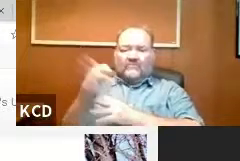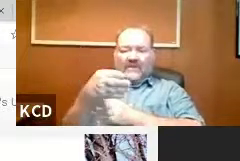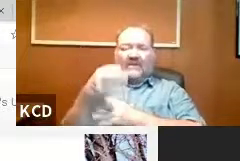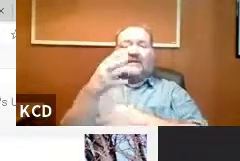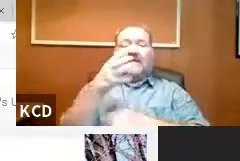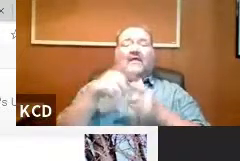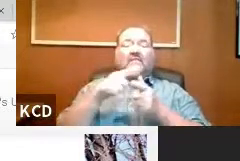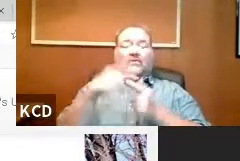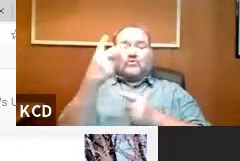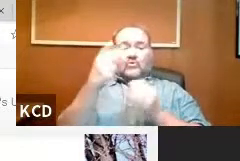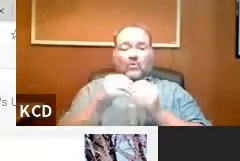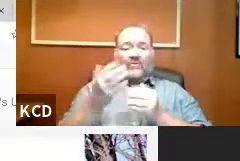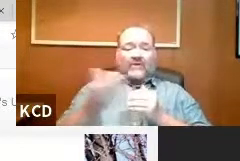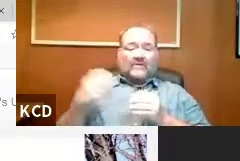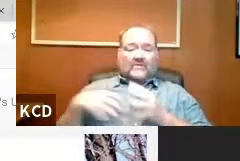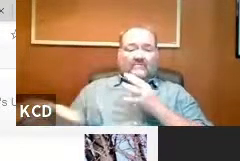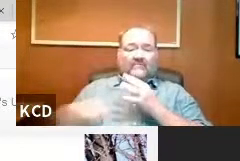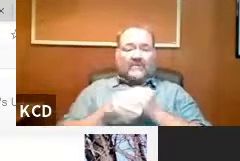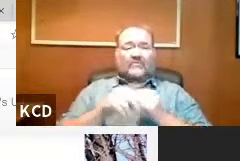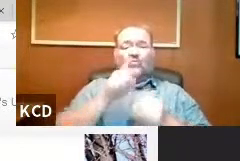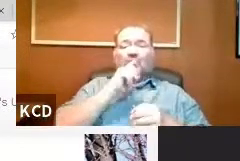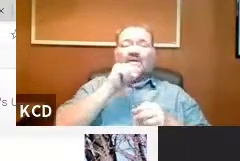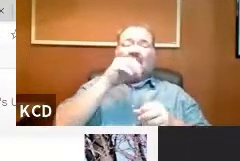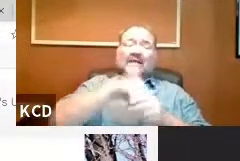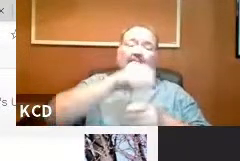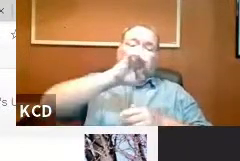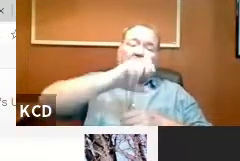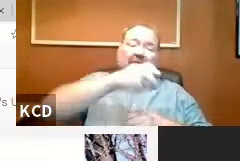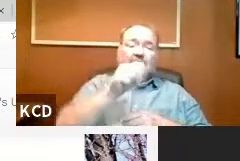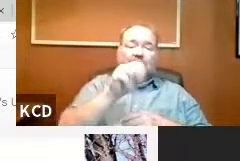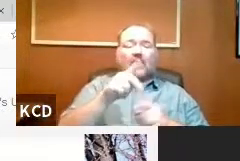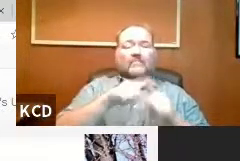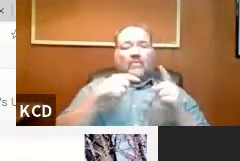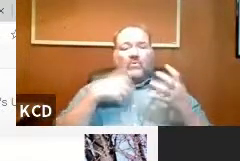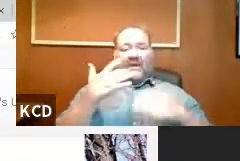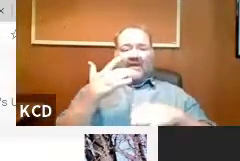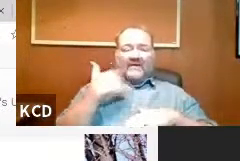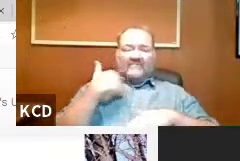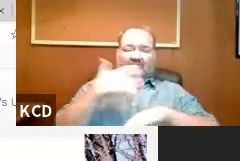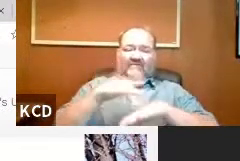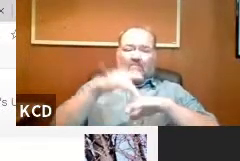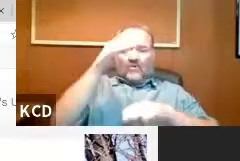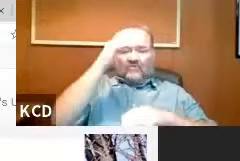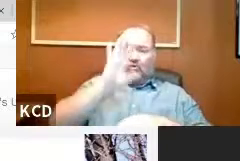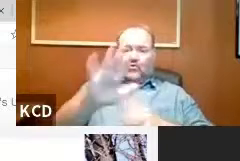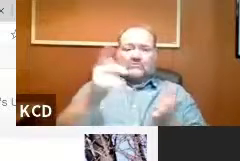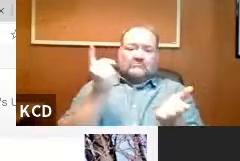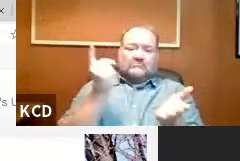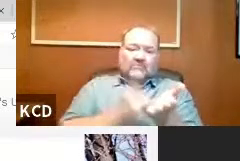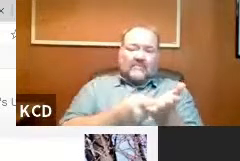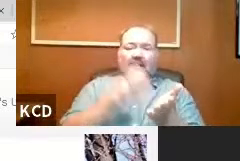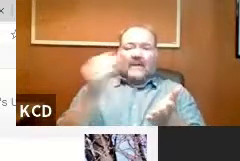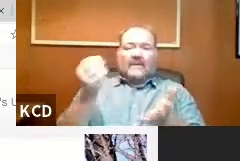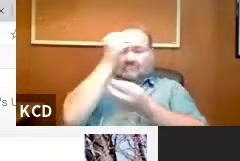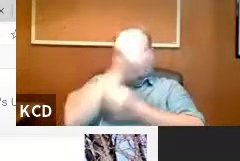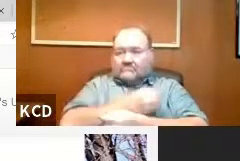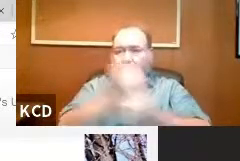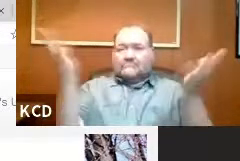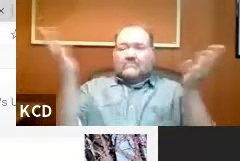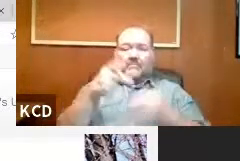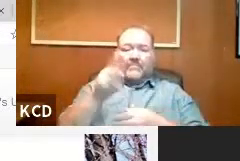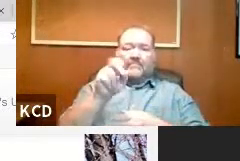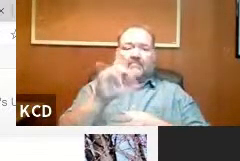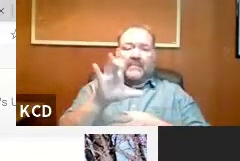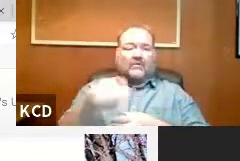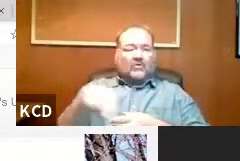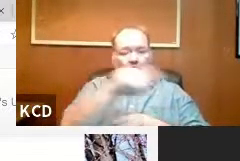that we added real quick that aren't really in the benchmarks, but we wanted to have available for your discussion points and for the public. And you guys had asked